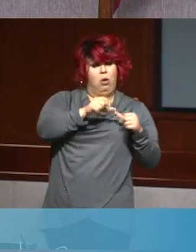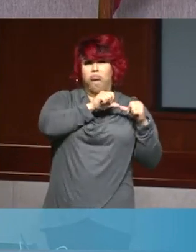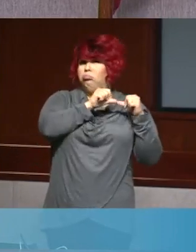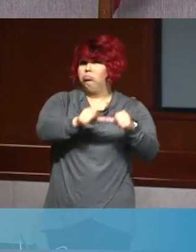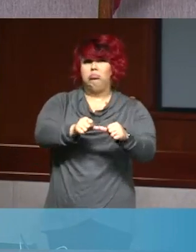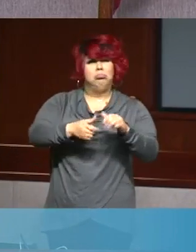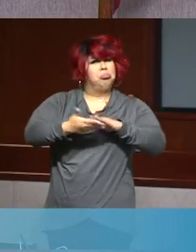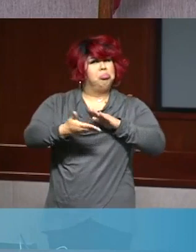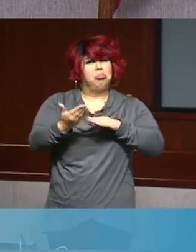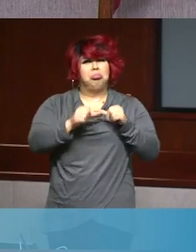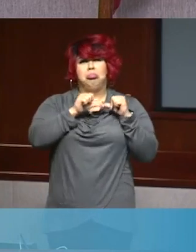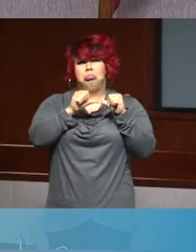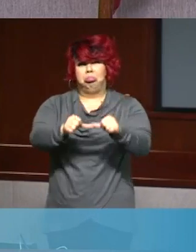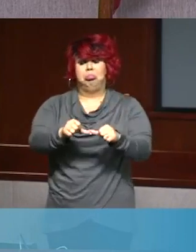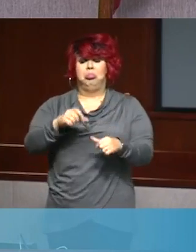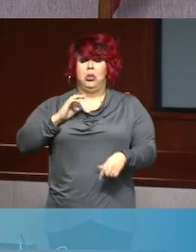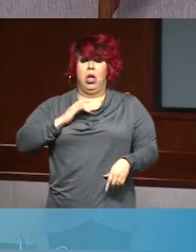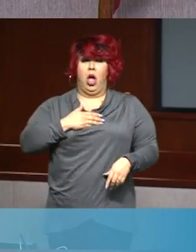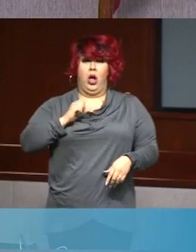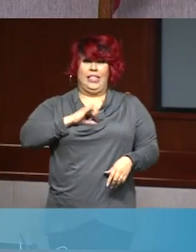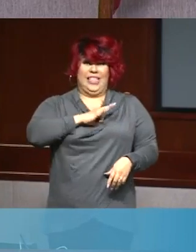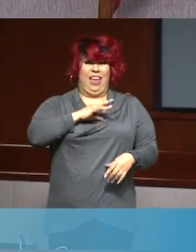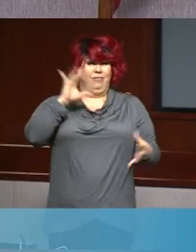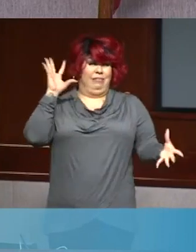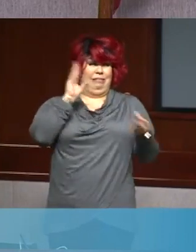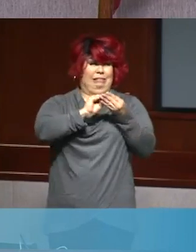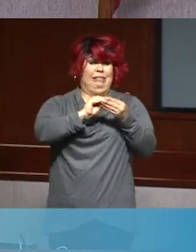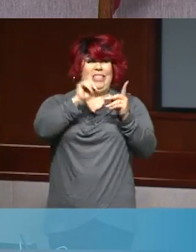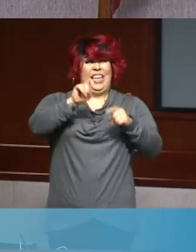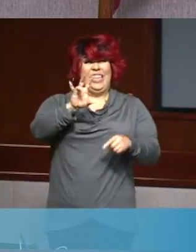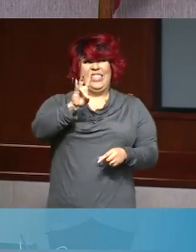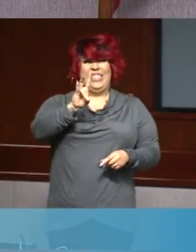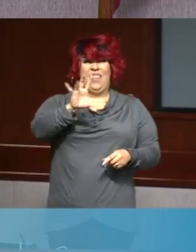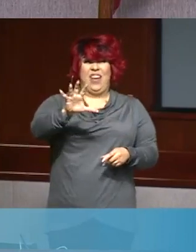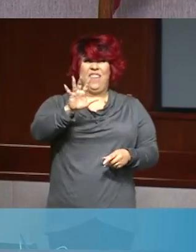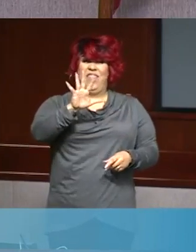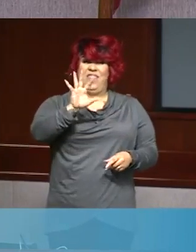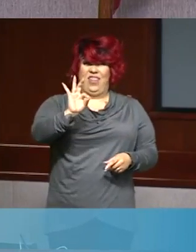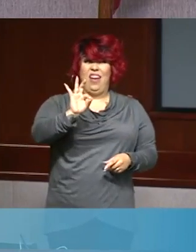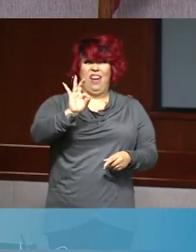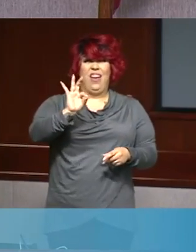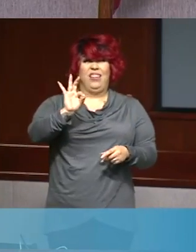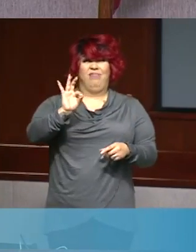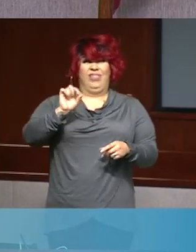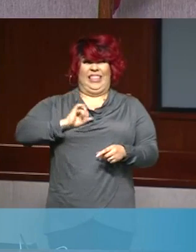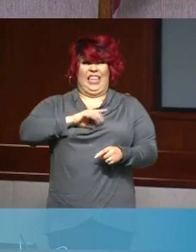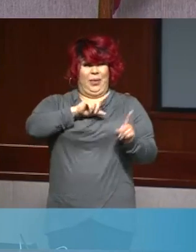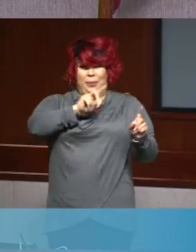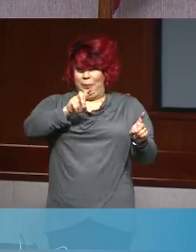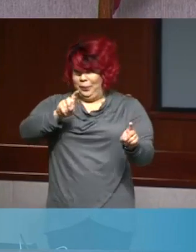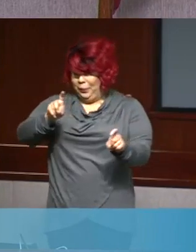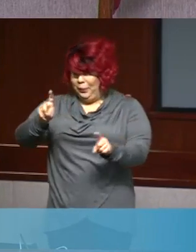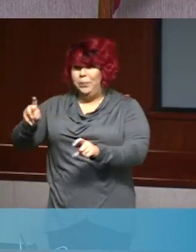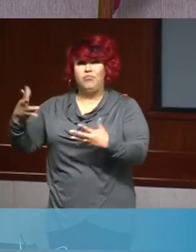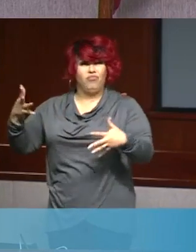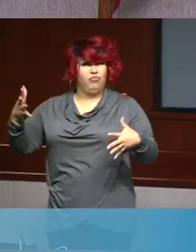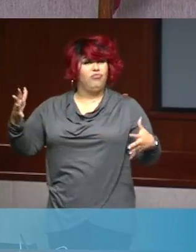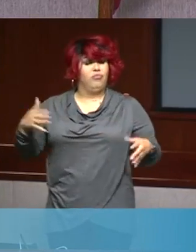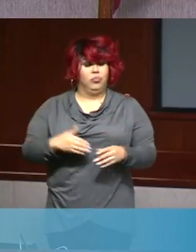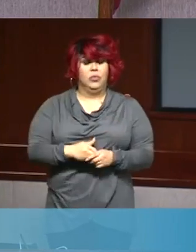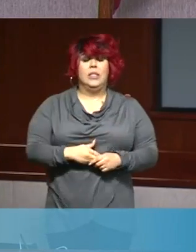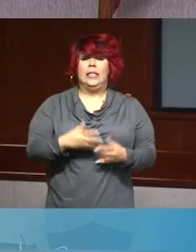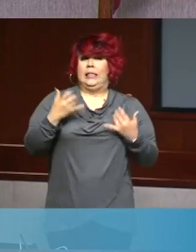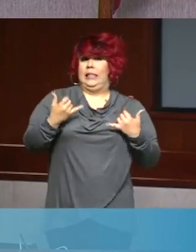active. Our staff has tested 759 skilled nursing facility employees to date. We